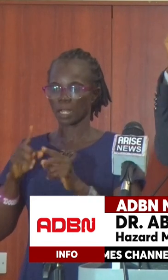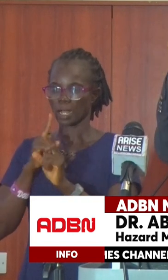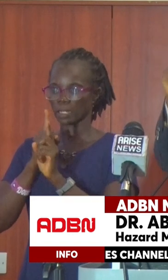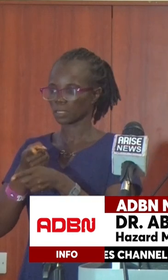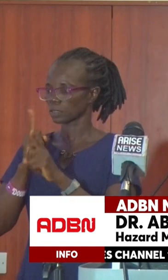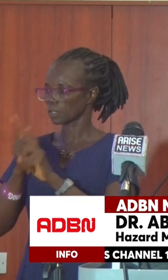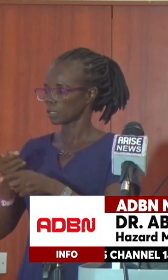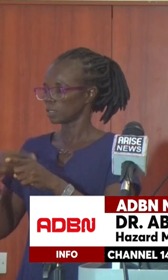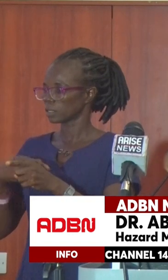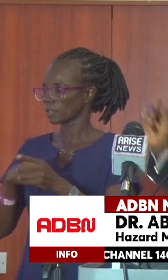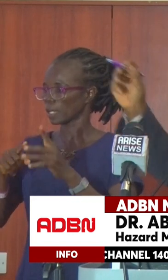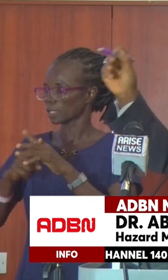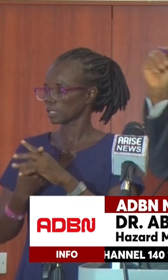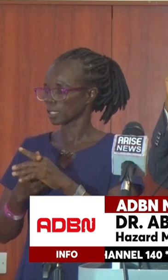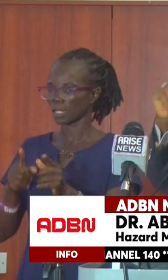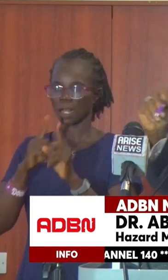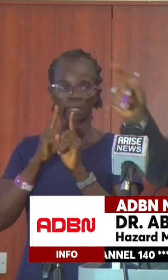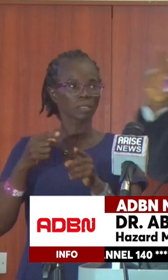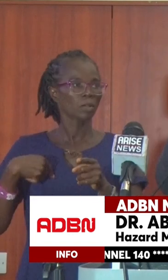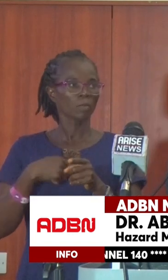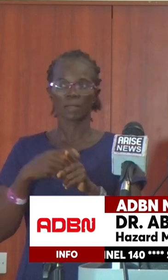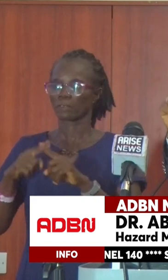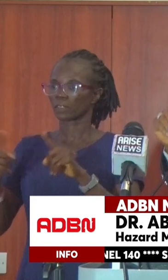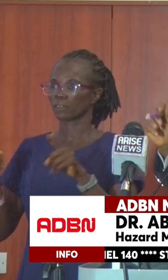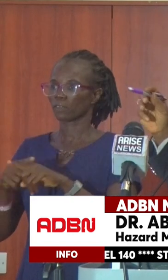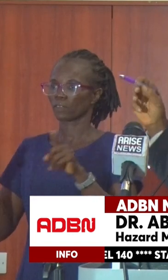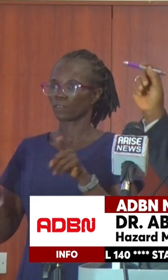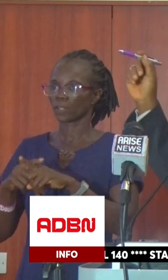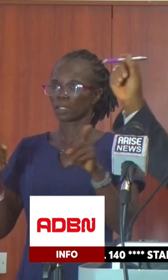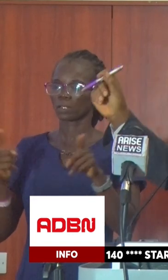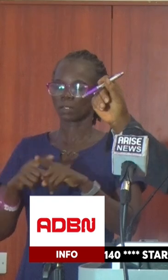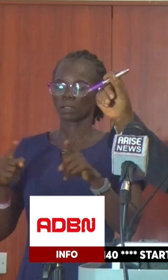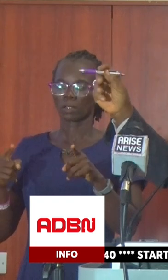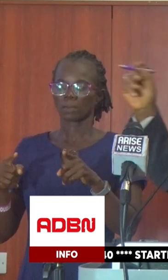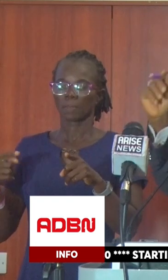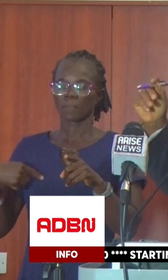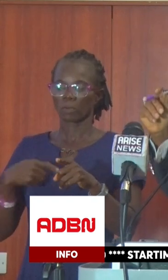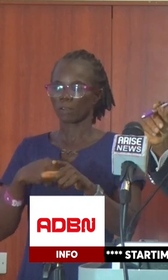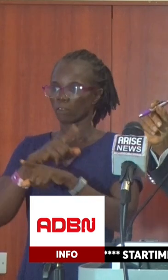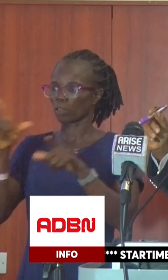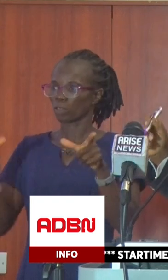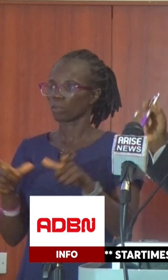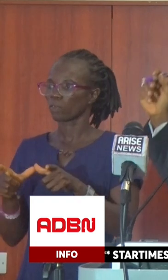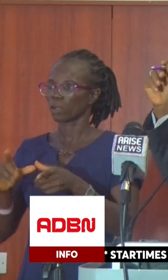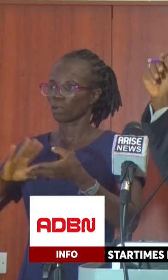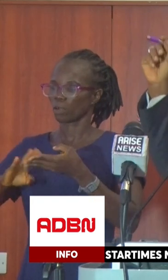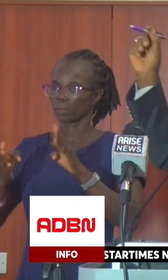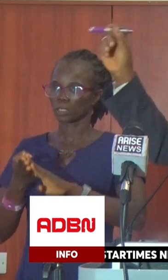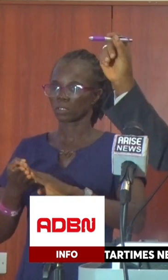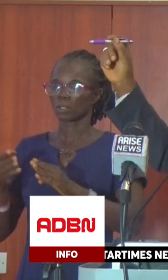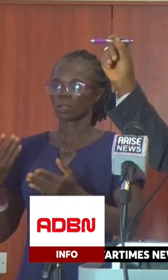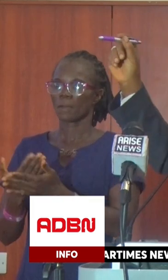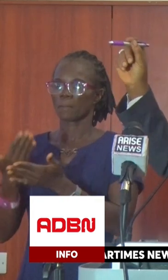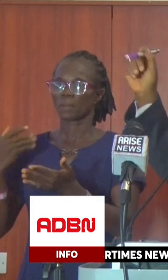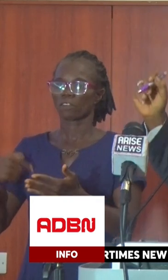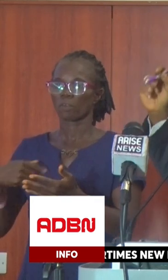they have already started responding. Here we have divers here, we have local divers here within us. Before you get